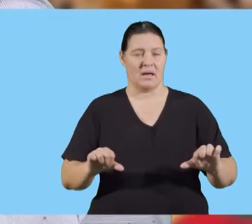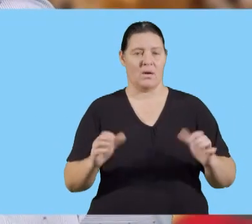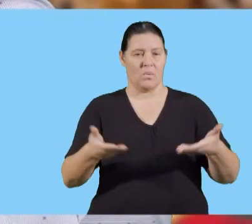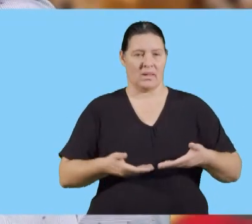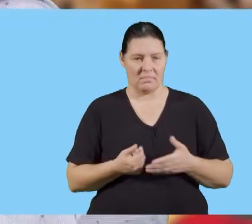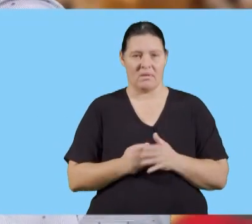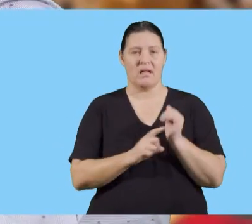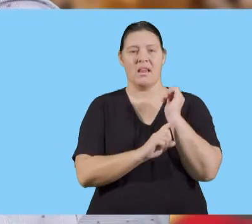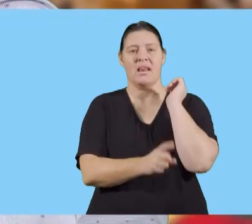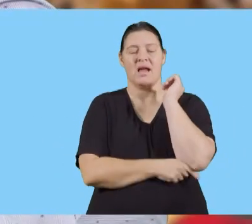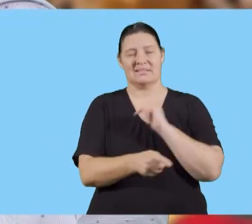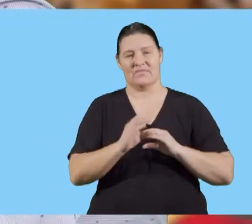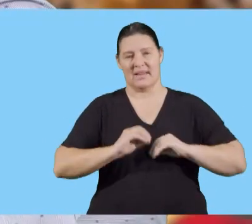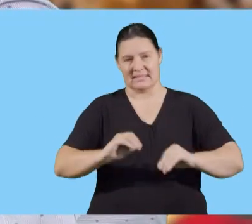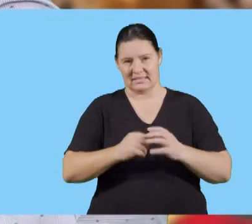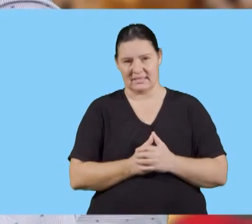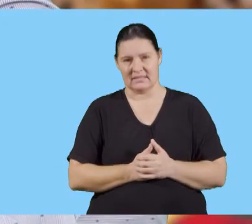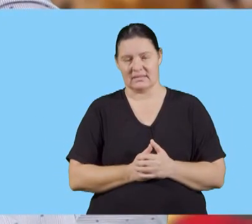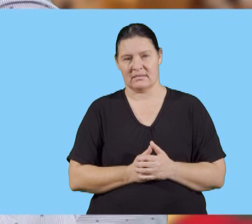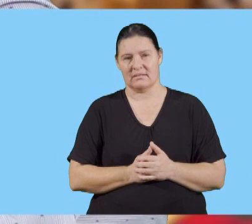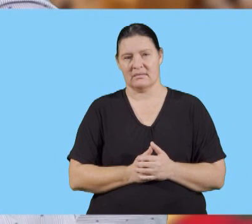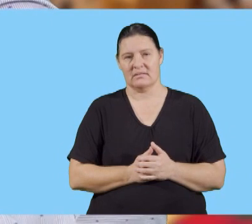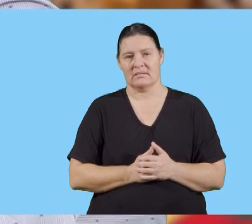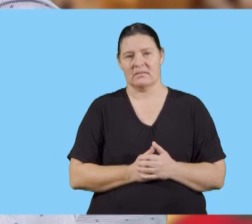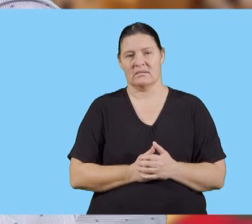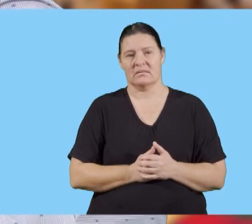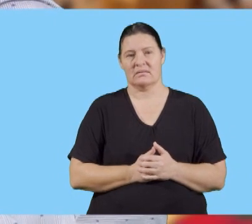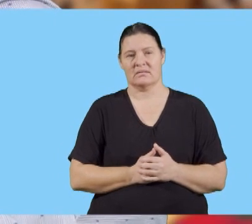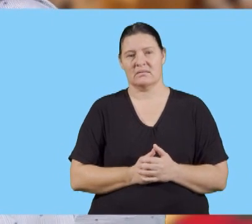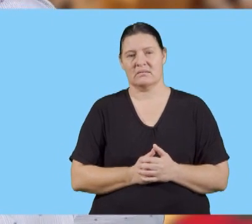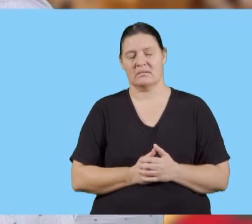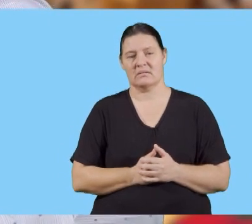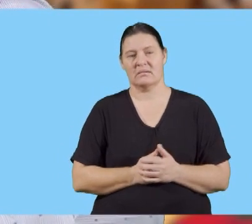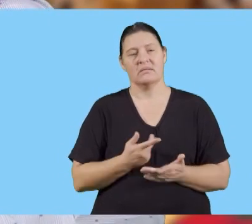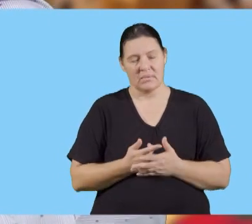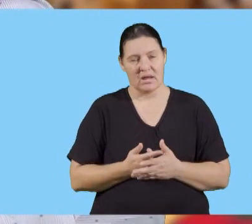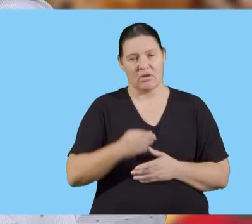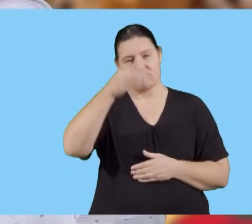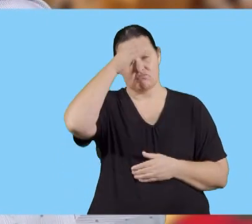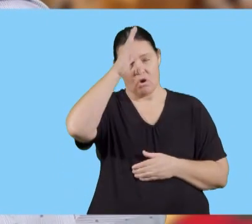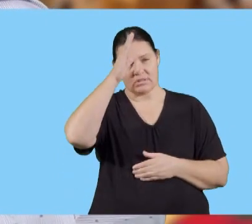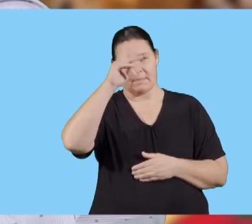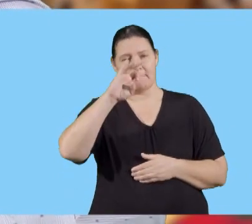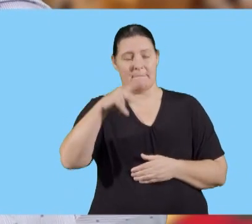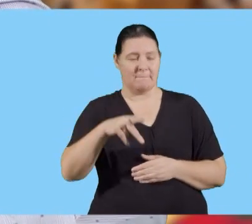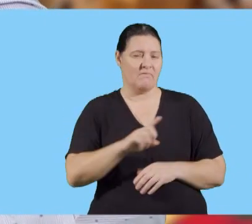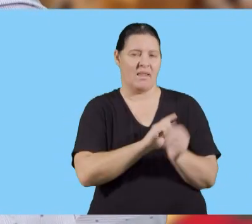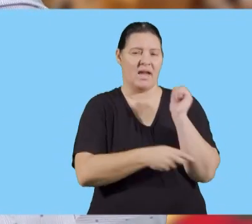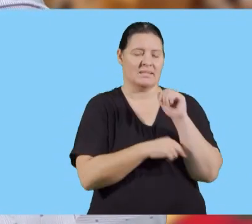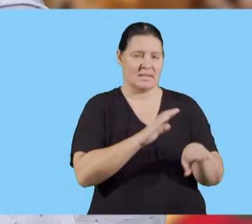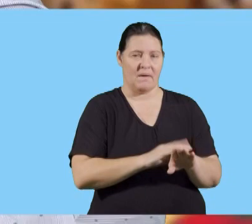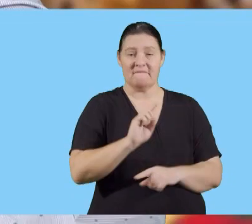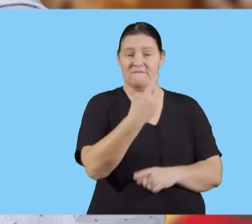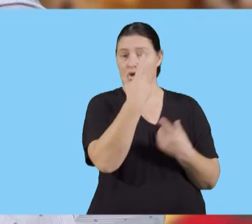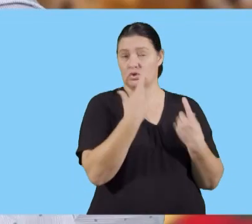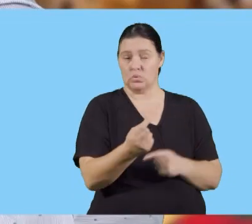Welcome back. We have come to the last part of this lesson. So we are going to go over our concept map just for the last time.